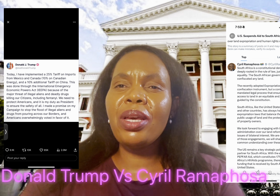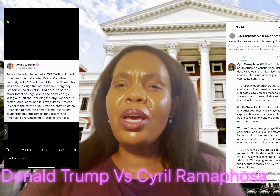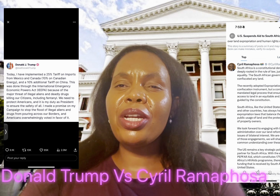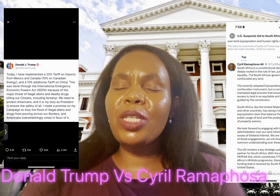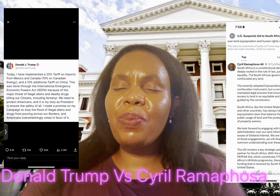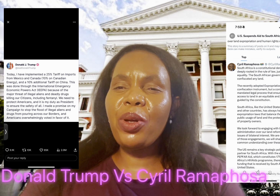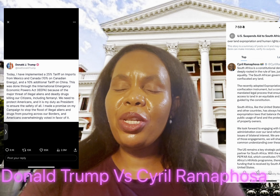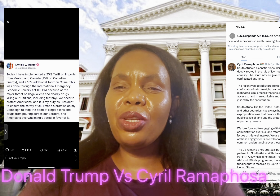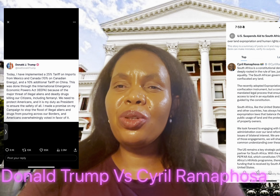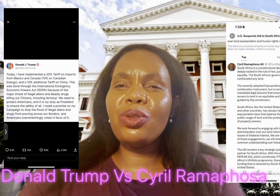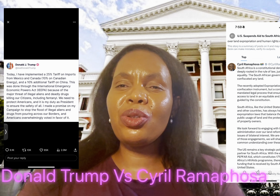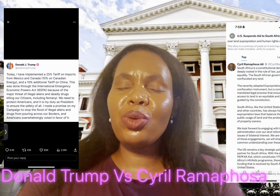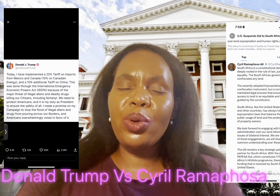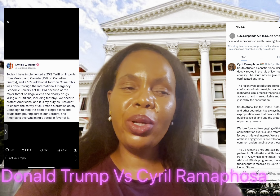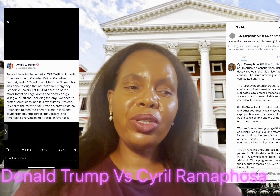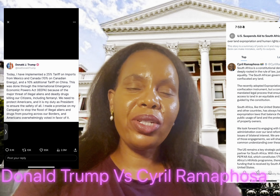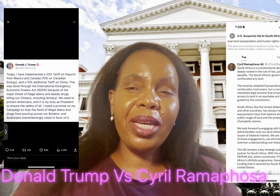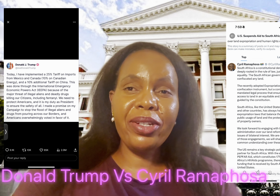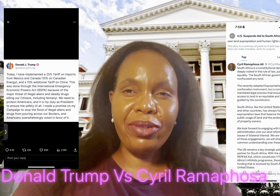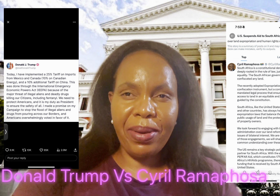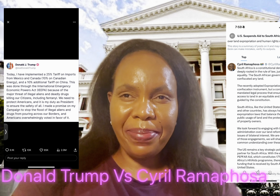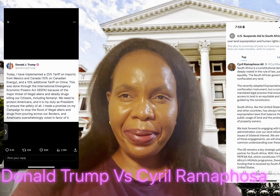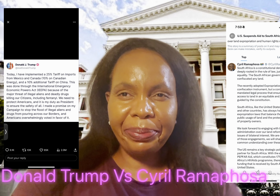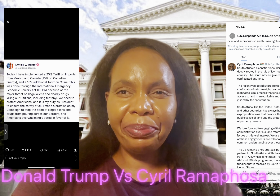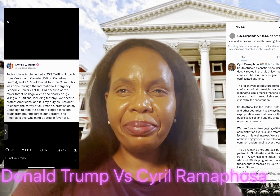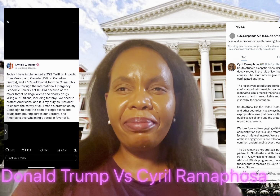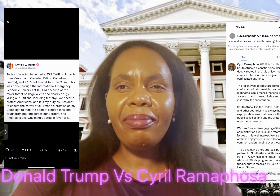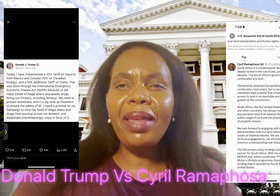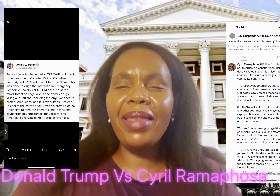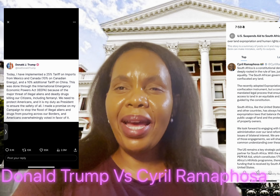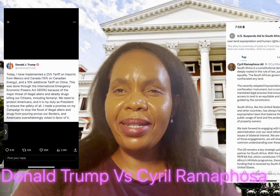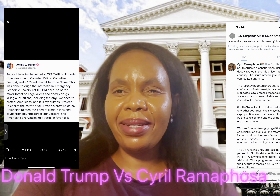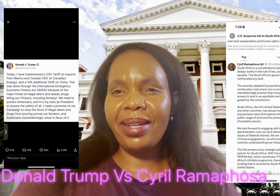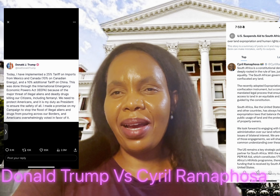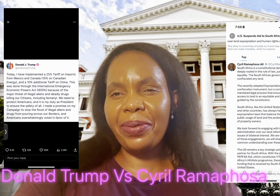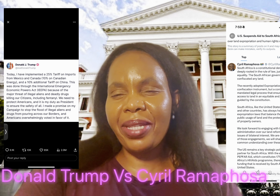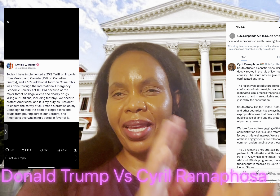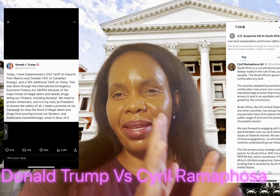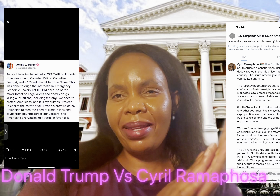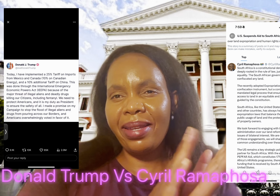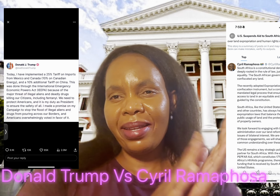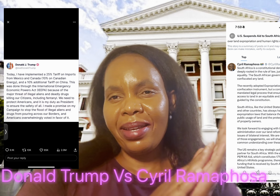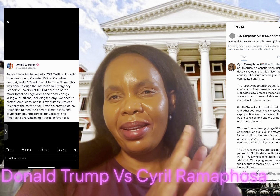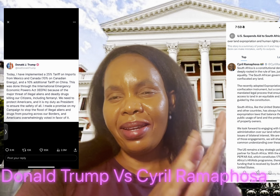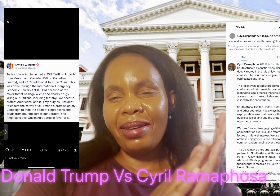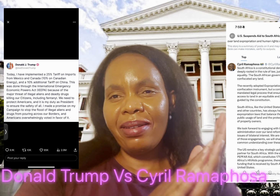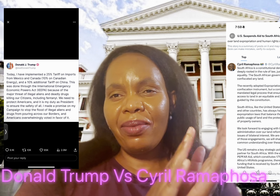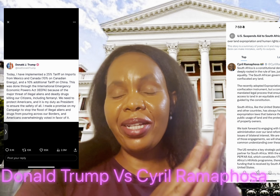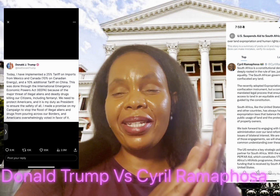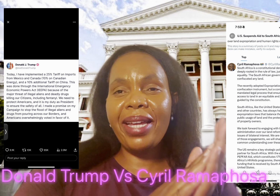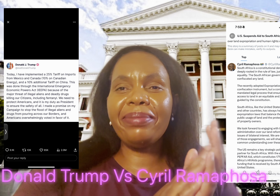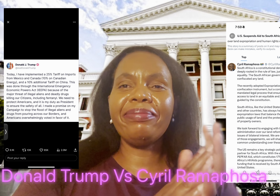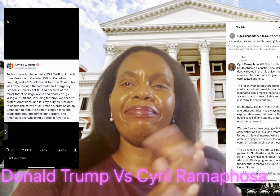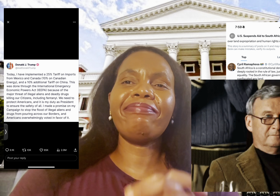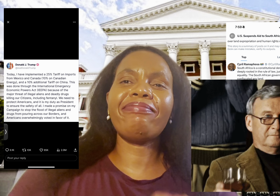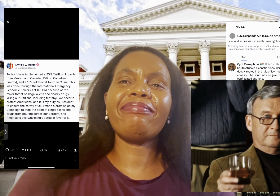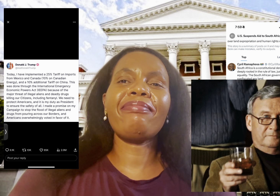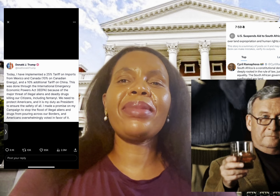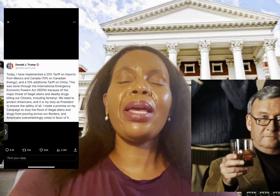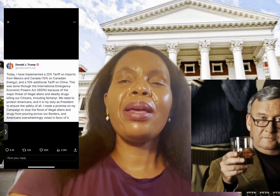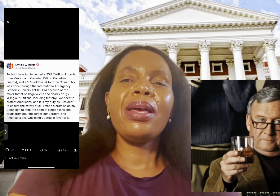post, responding to Donald J. Trump. That, I'll say, well done.